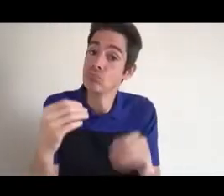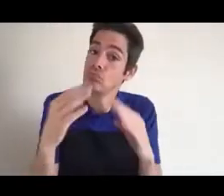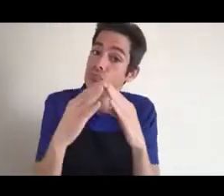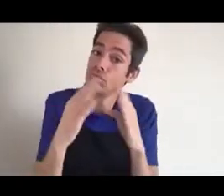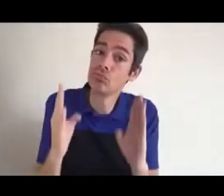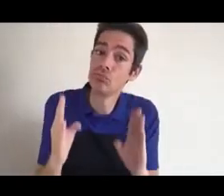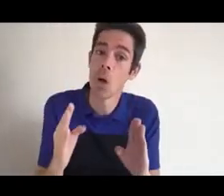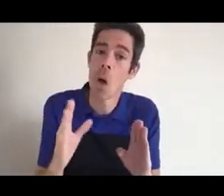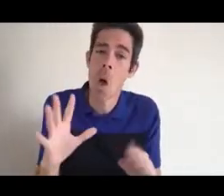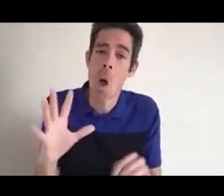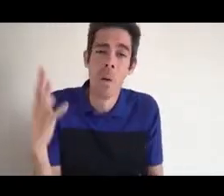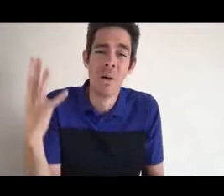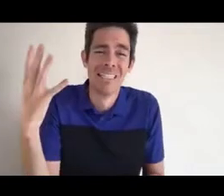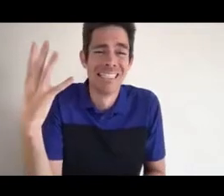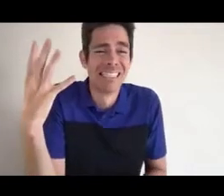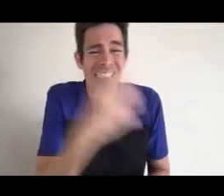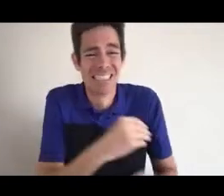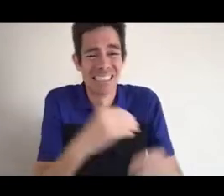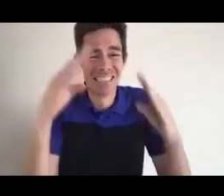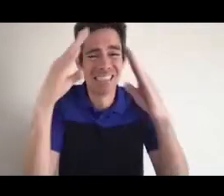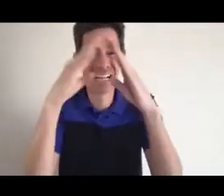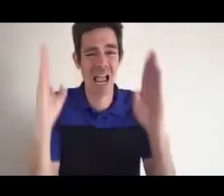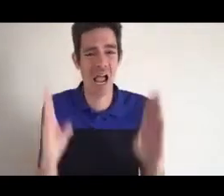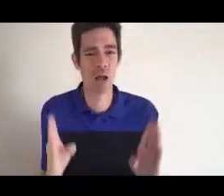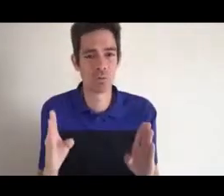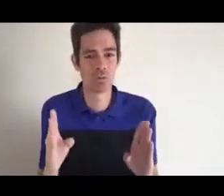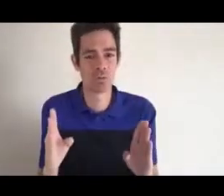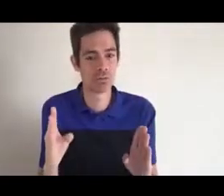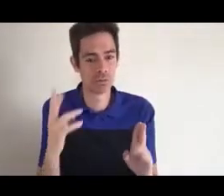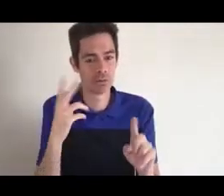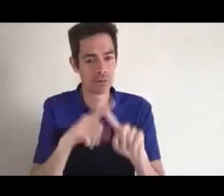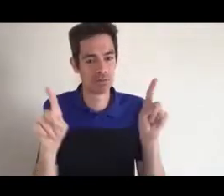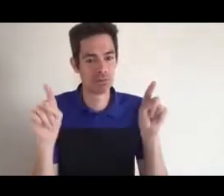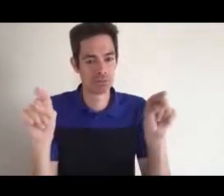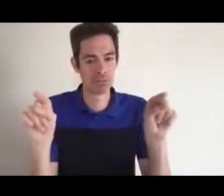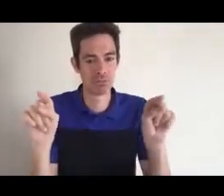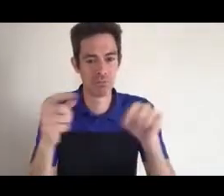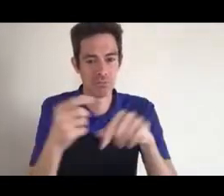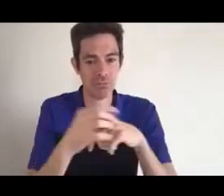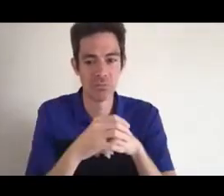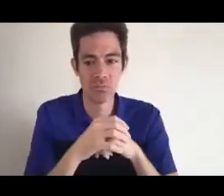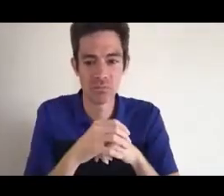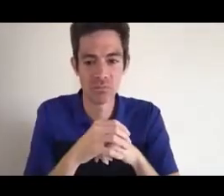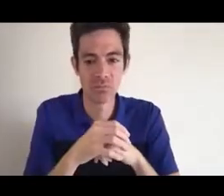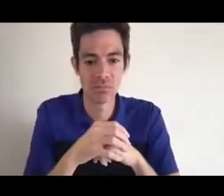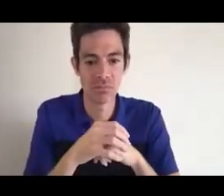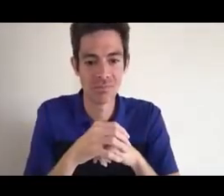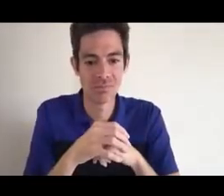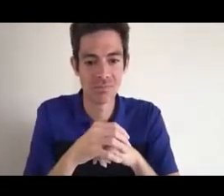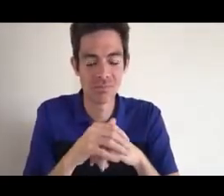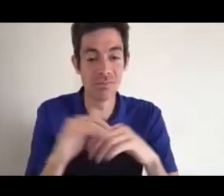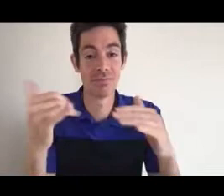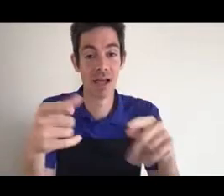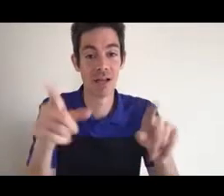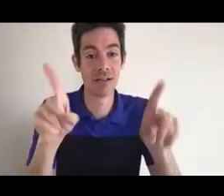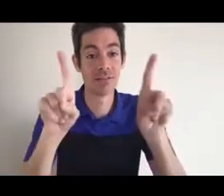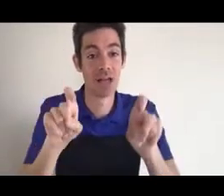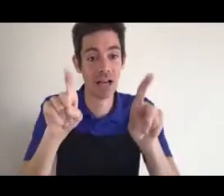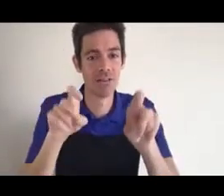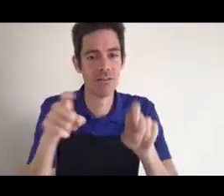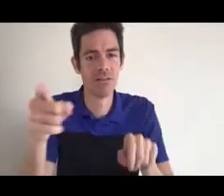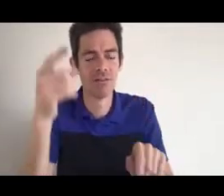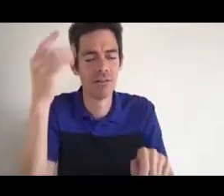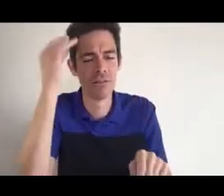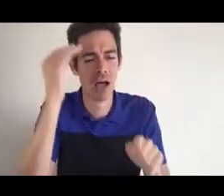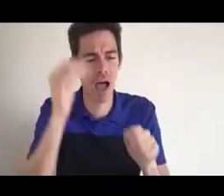was a little expensive, or the little, the pretty house, as a little house or as a really pretty house. You can see